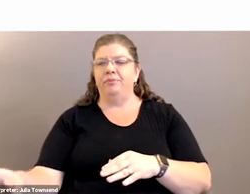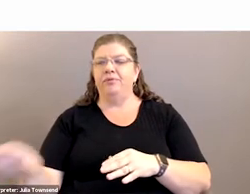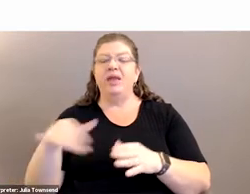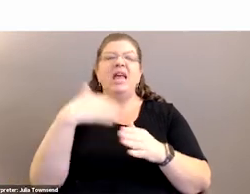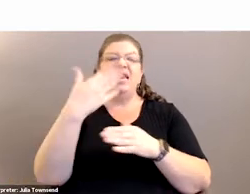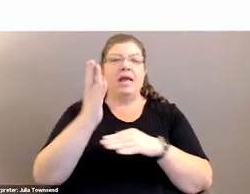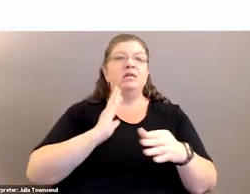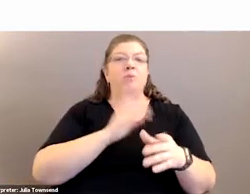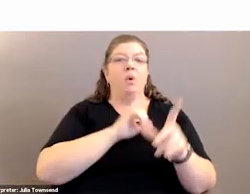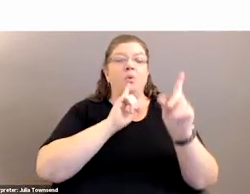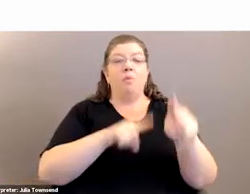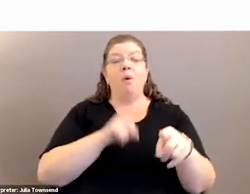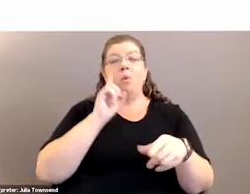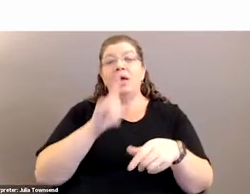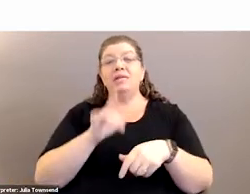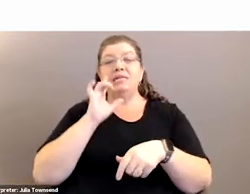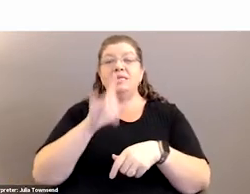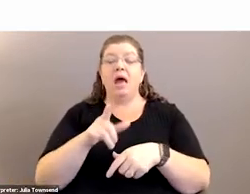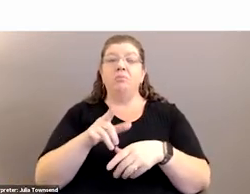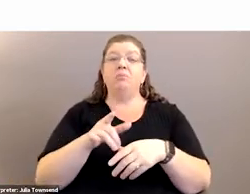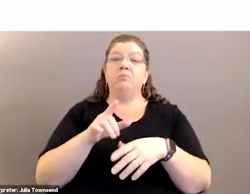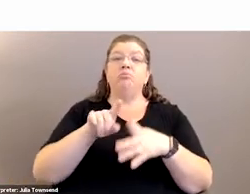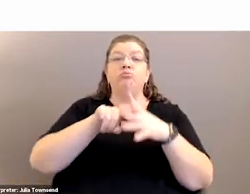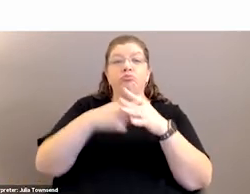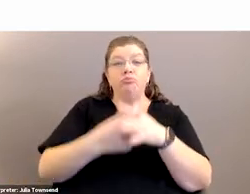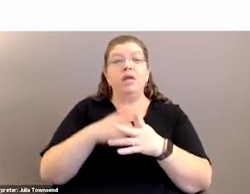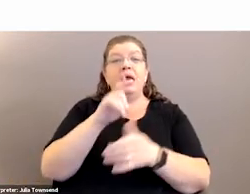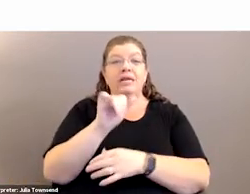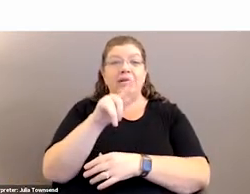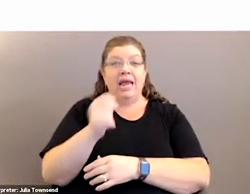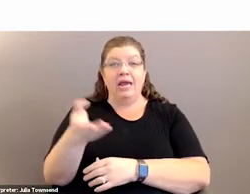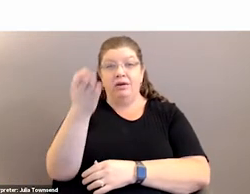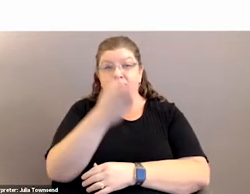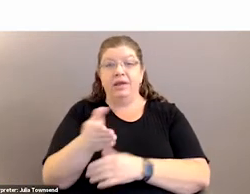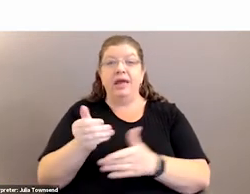we do have some preliminary data for you next slide